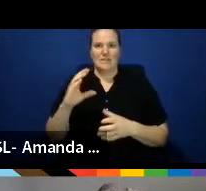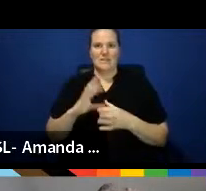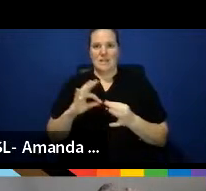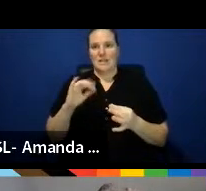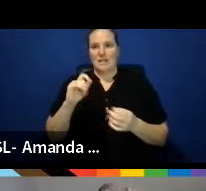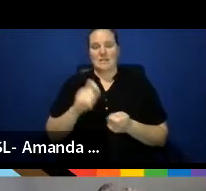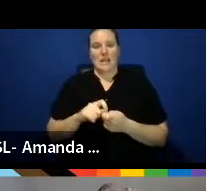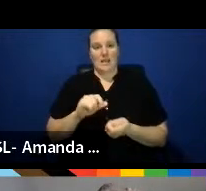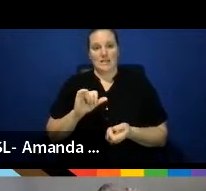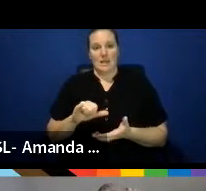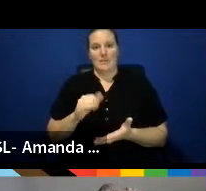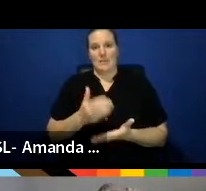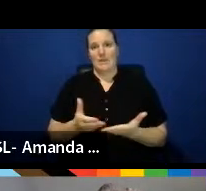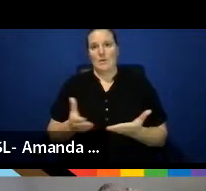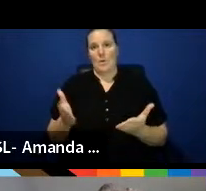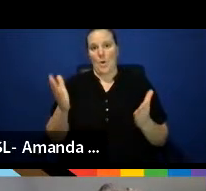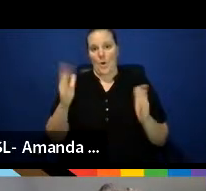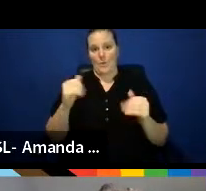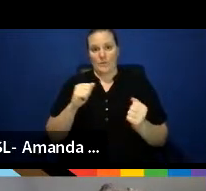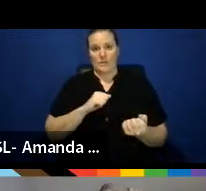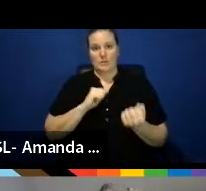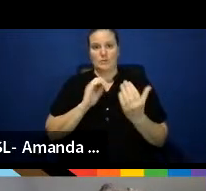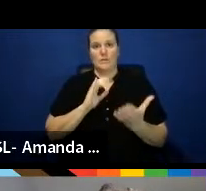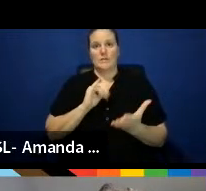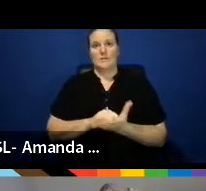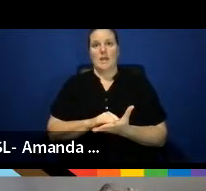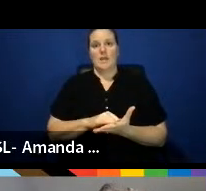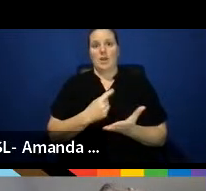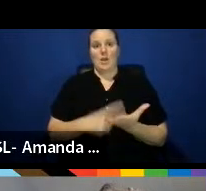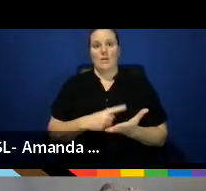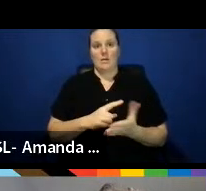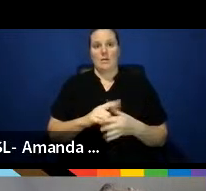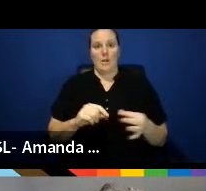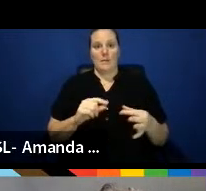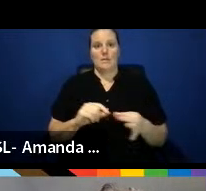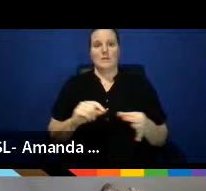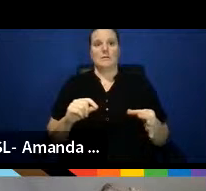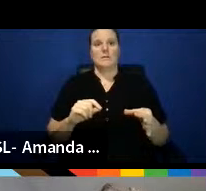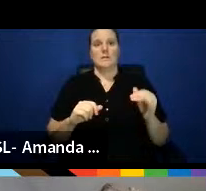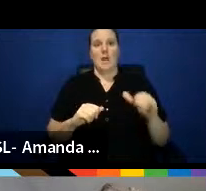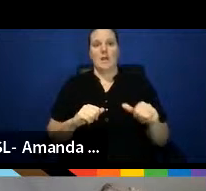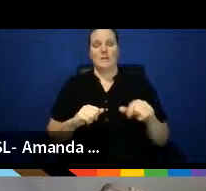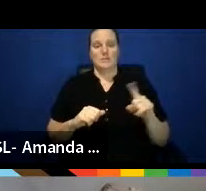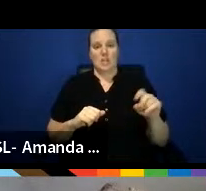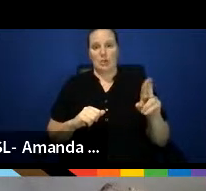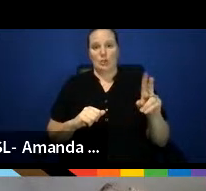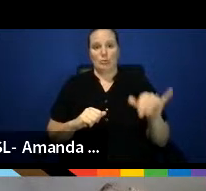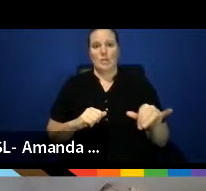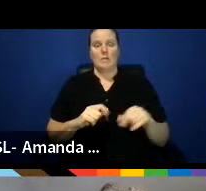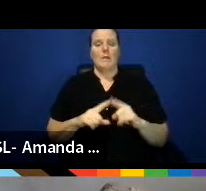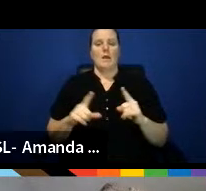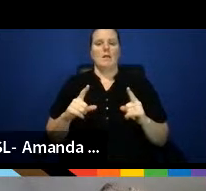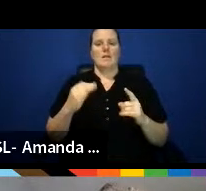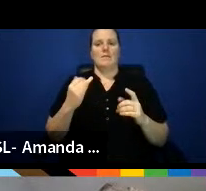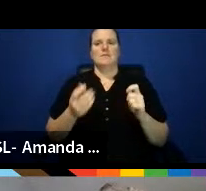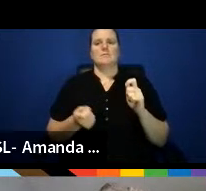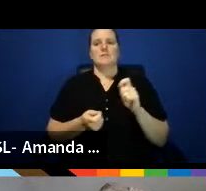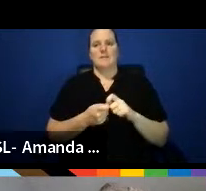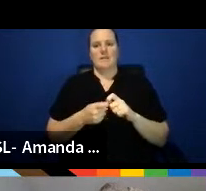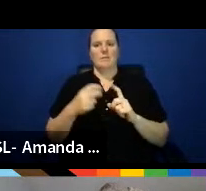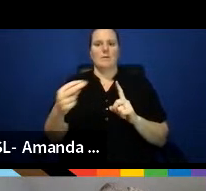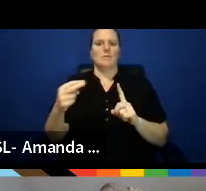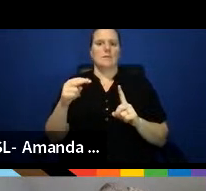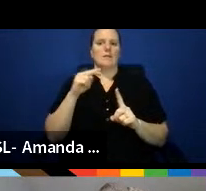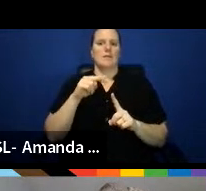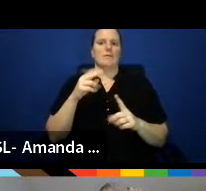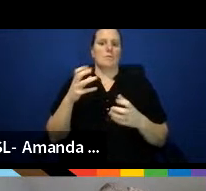same thing. We hopefully will address that comment, Zachary. But if there are, specific perspectives